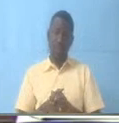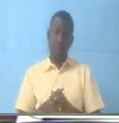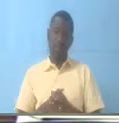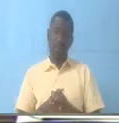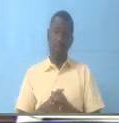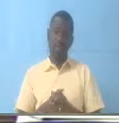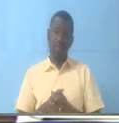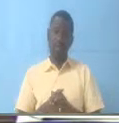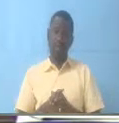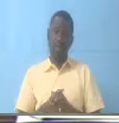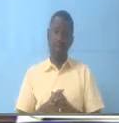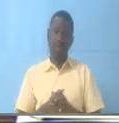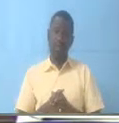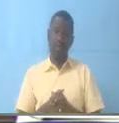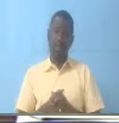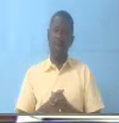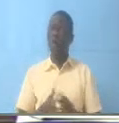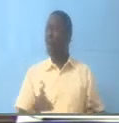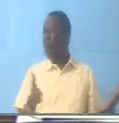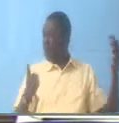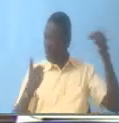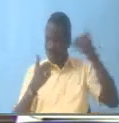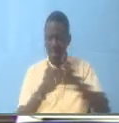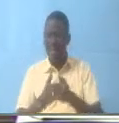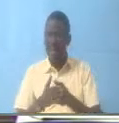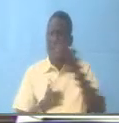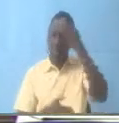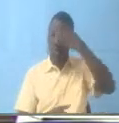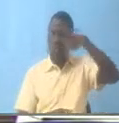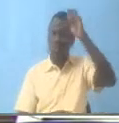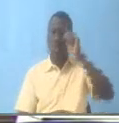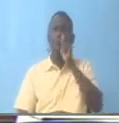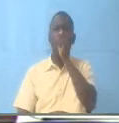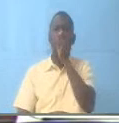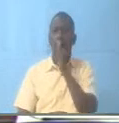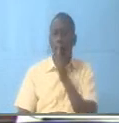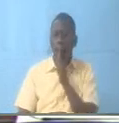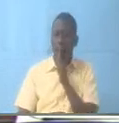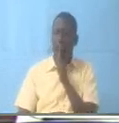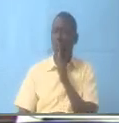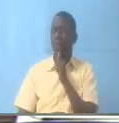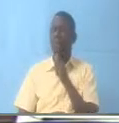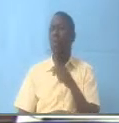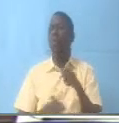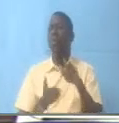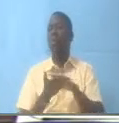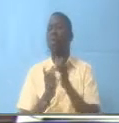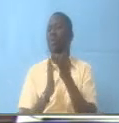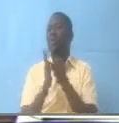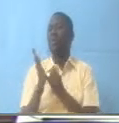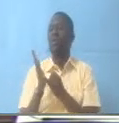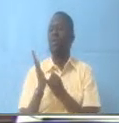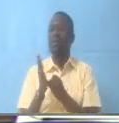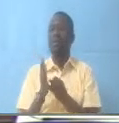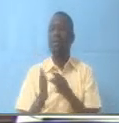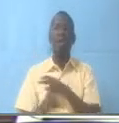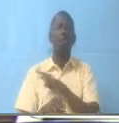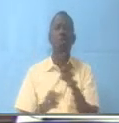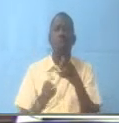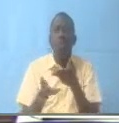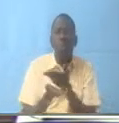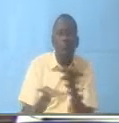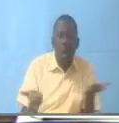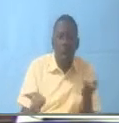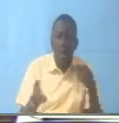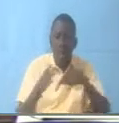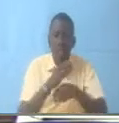the commission was silent on that particular issue. te commission bi nag loolu dañ ko noppi waale woon. There is nowhere in the report where